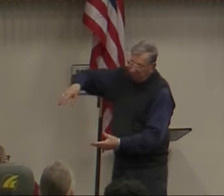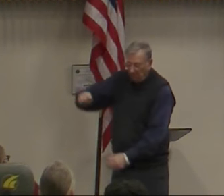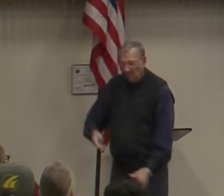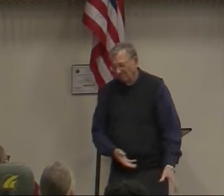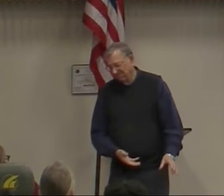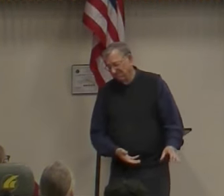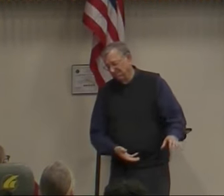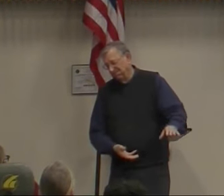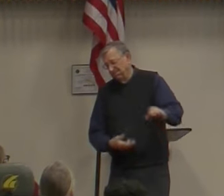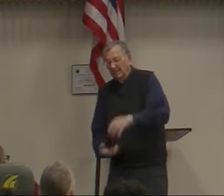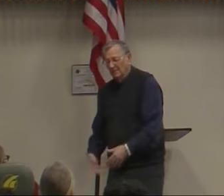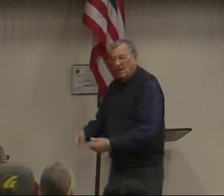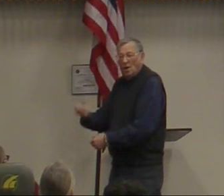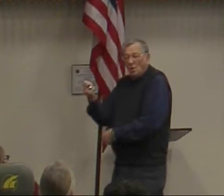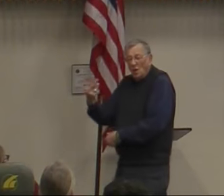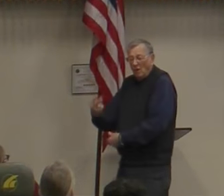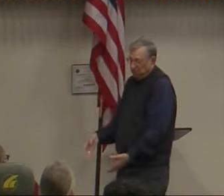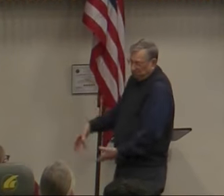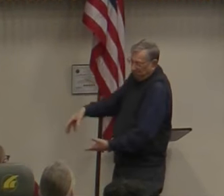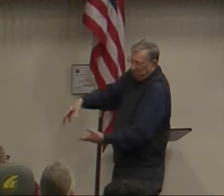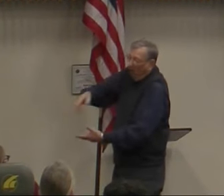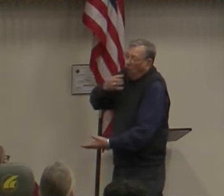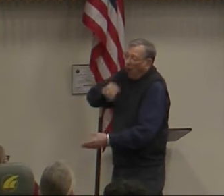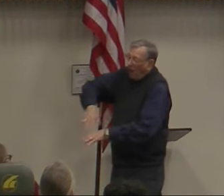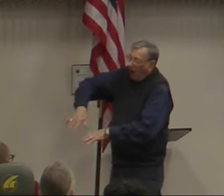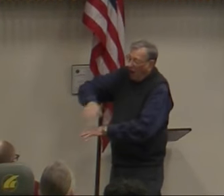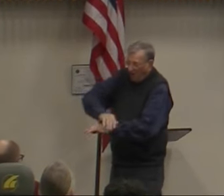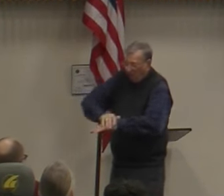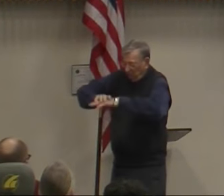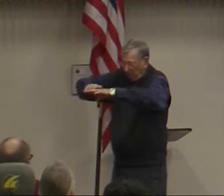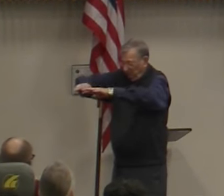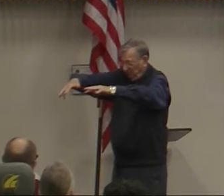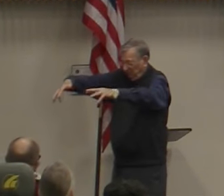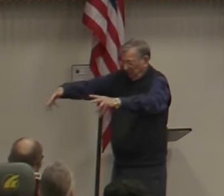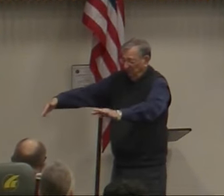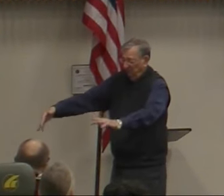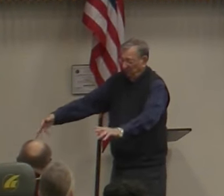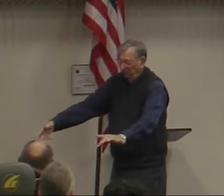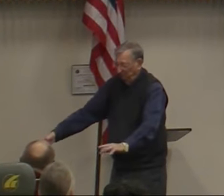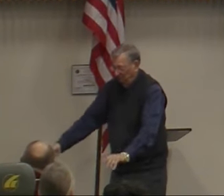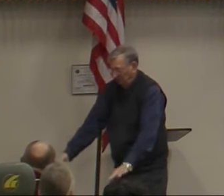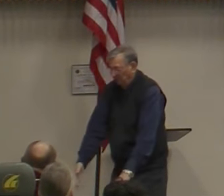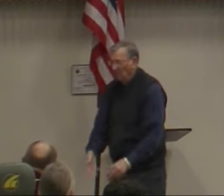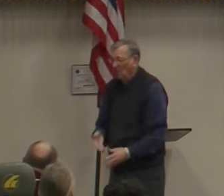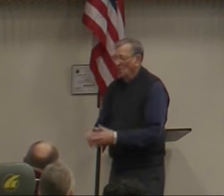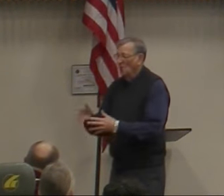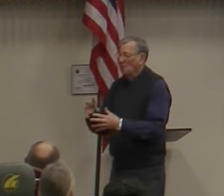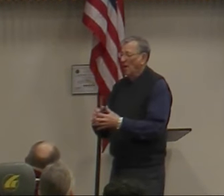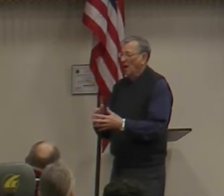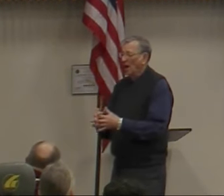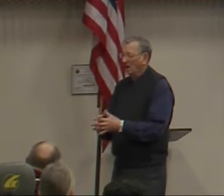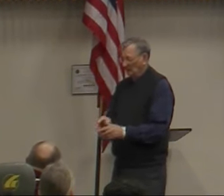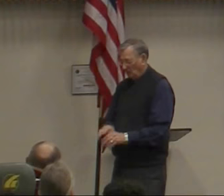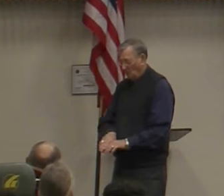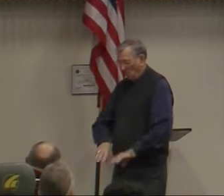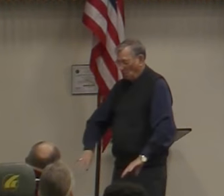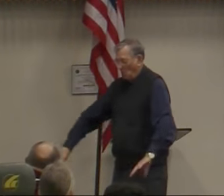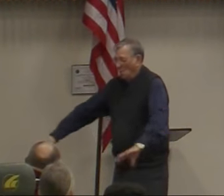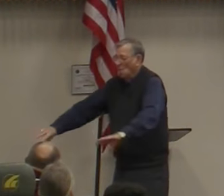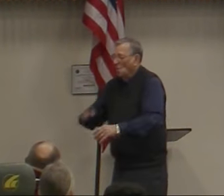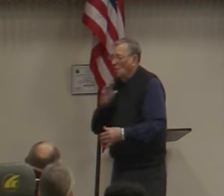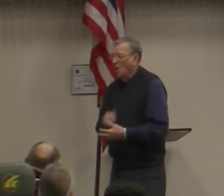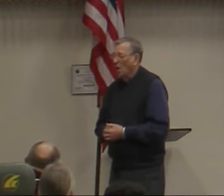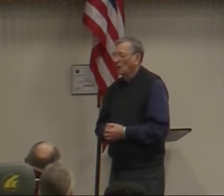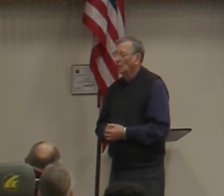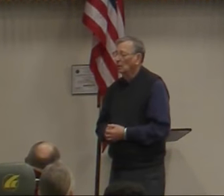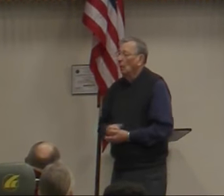12 pitchers of water. They pour it over the top until it drains all the way down through the rocks and it fills up the trench. Then he says a very,